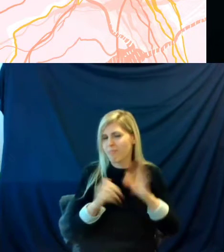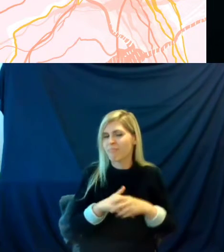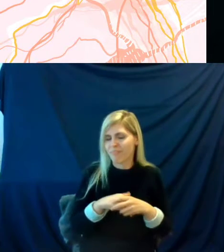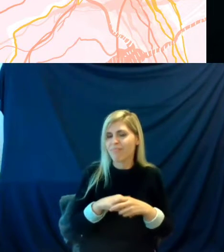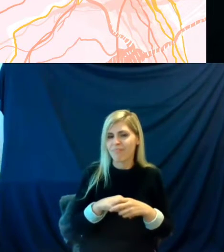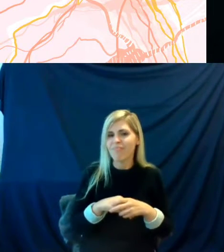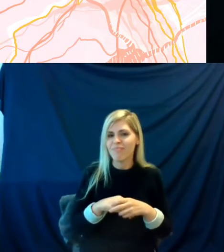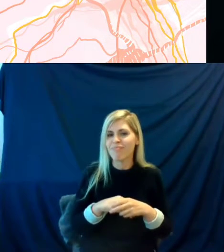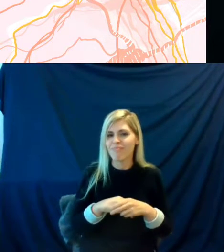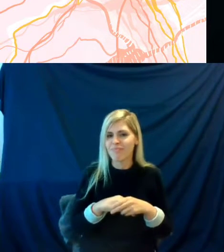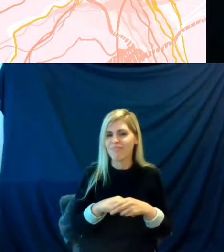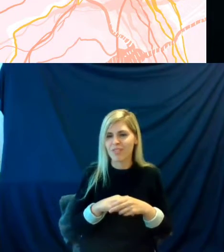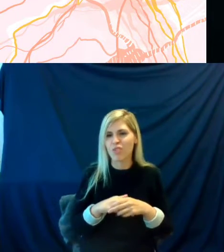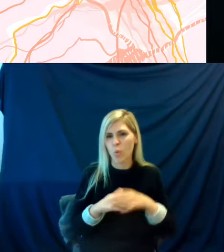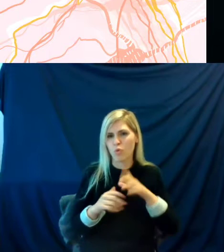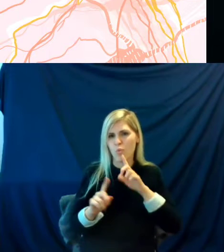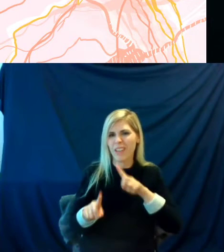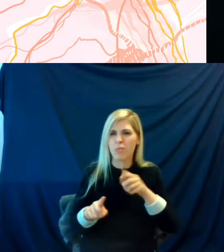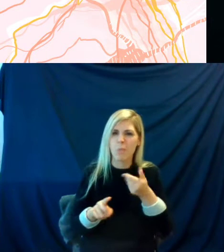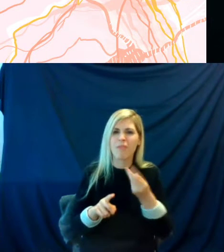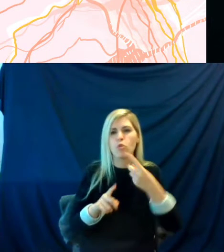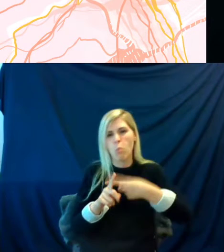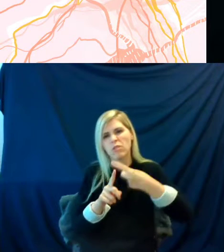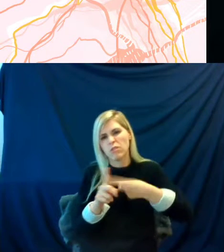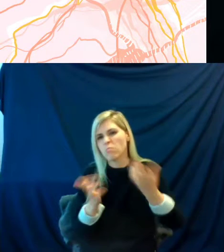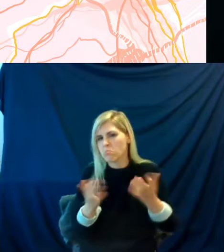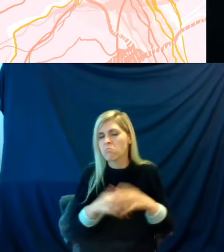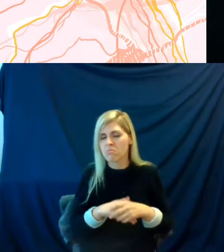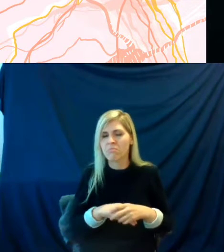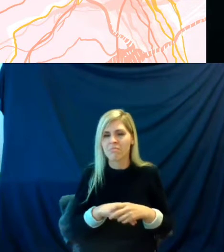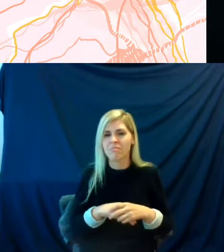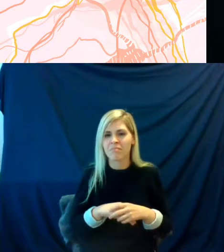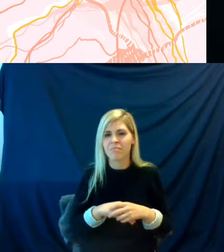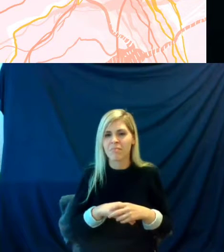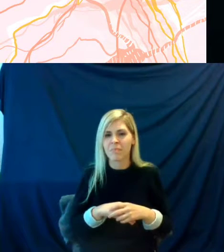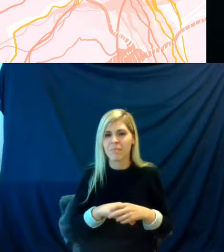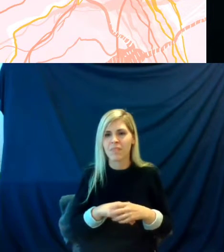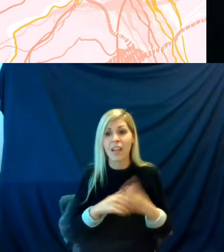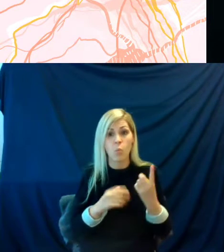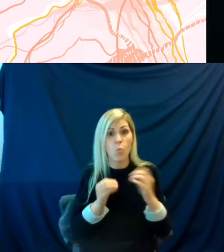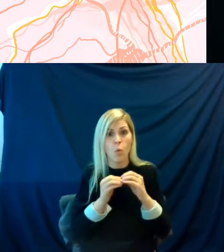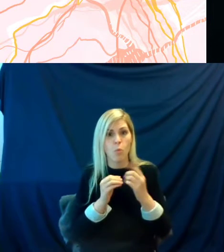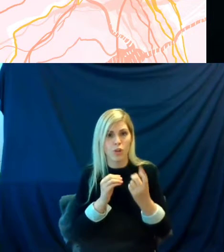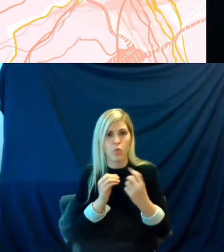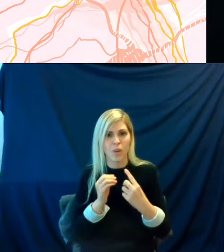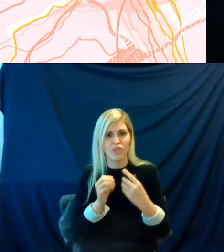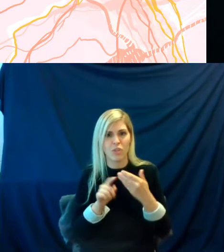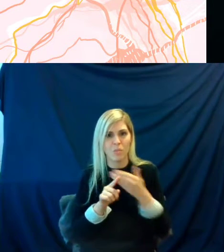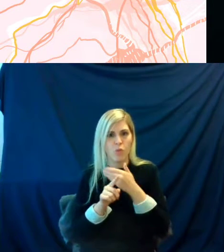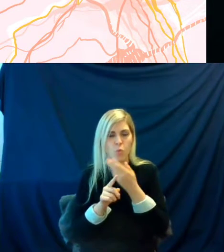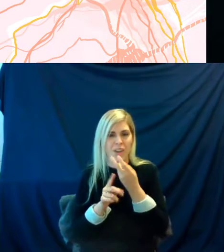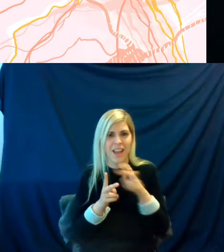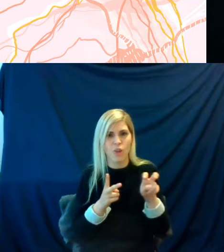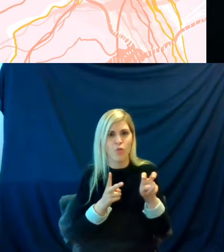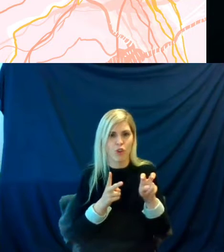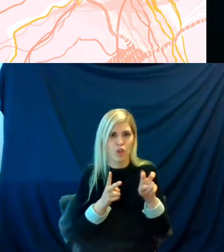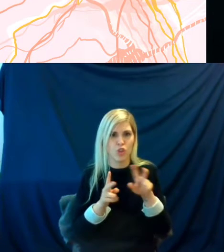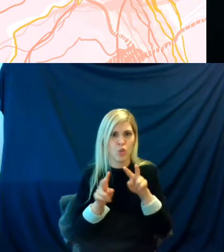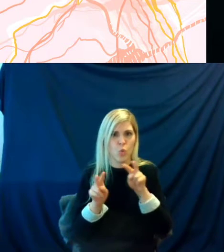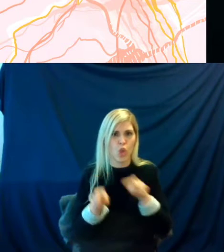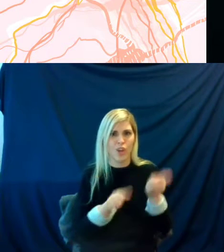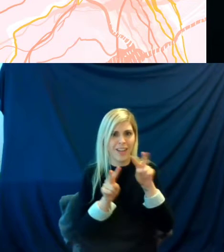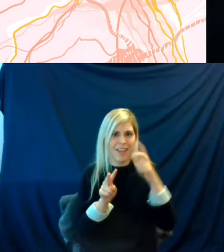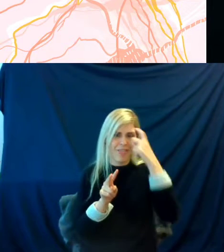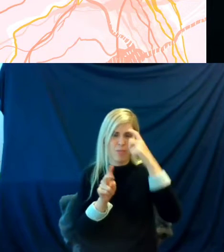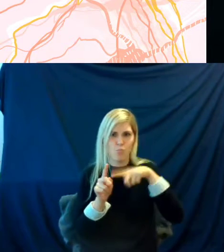And yeah, so I would say a couple of months. And, one more question before we head over